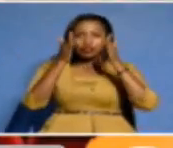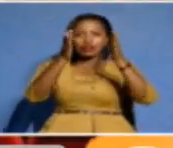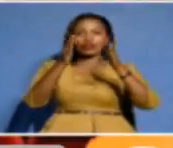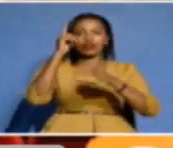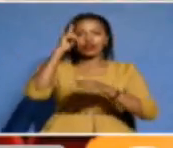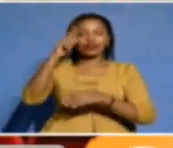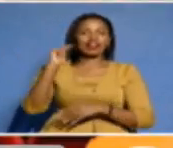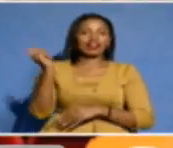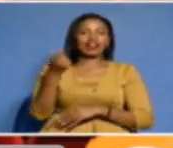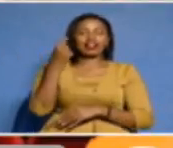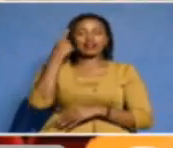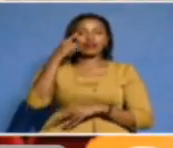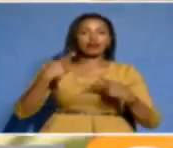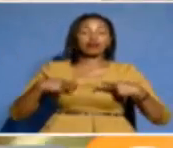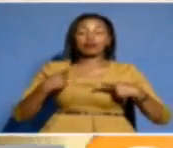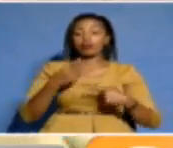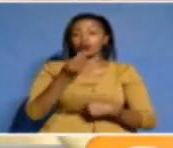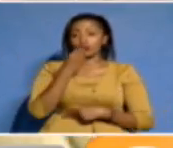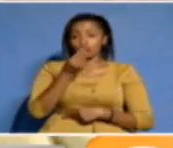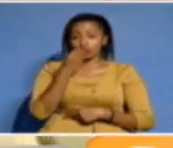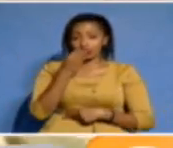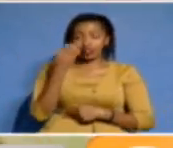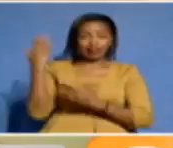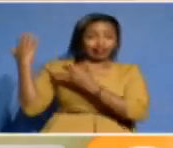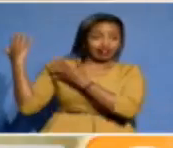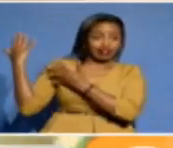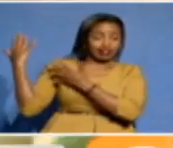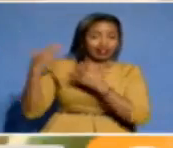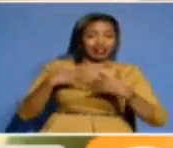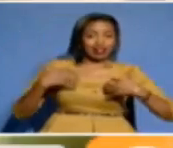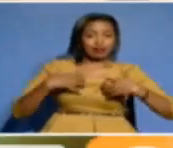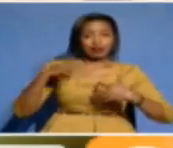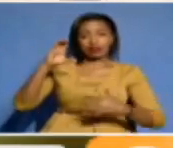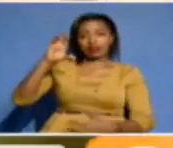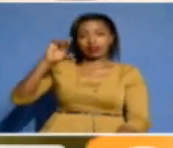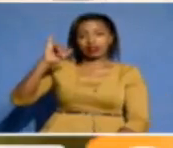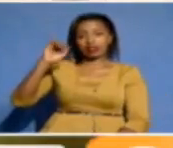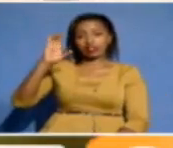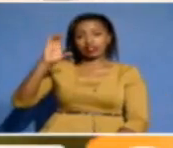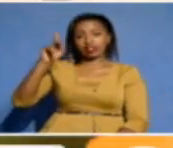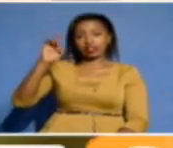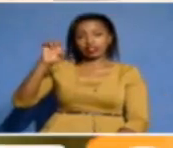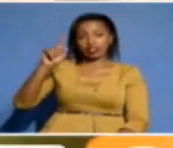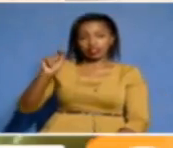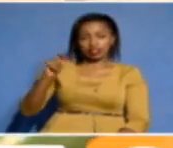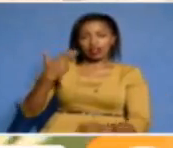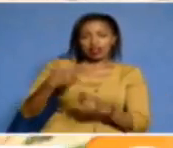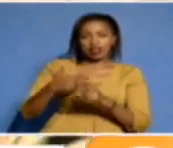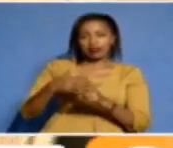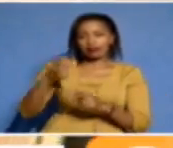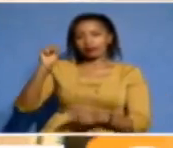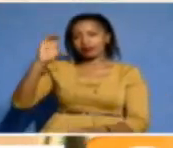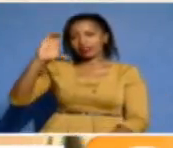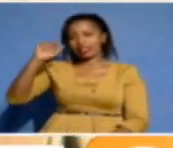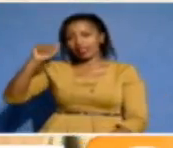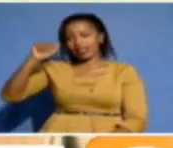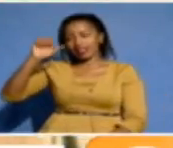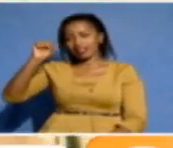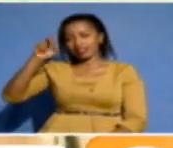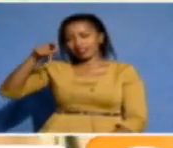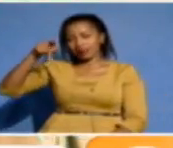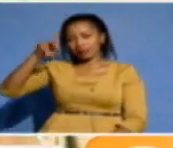for human consumption. The cricket species, which has been named Scapsipedus ICIPE.